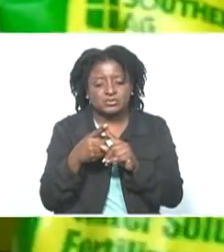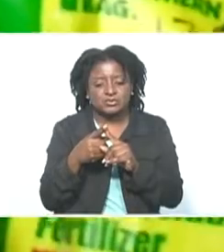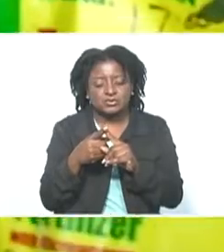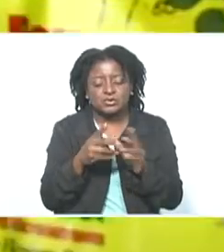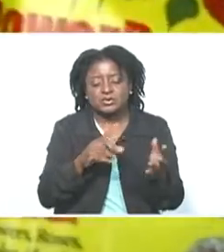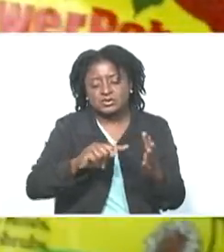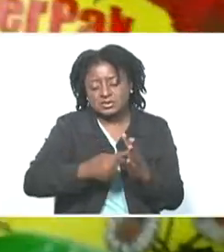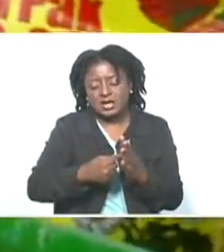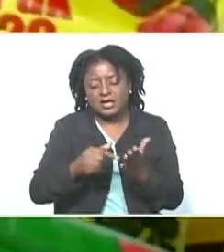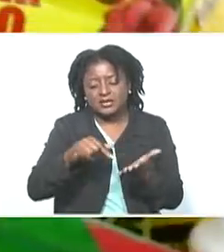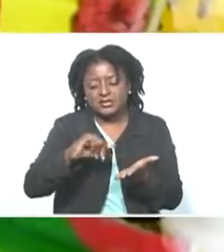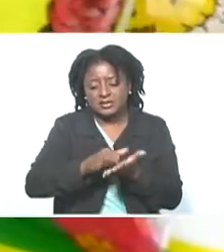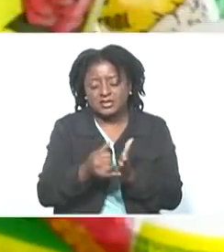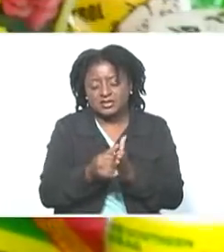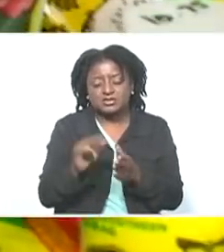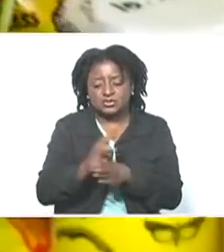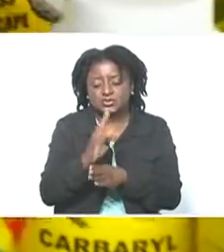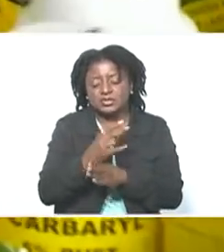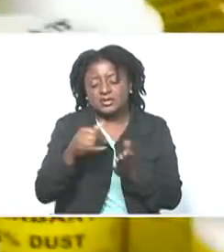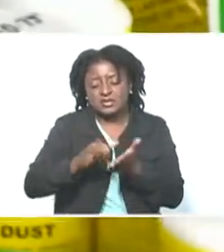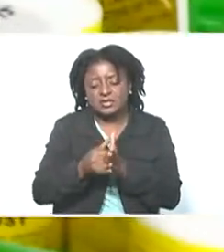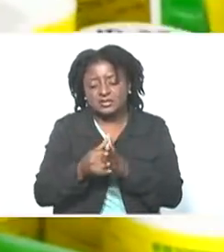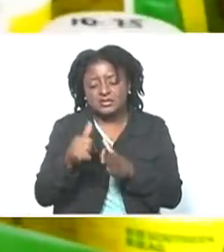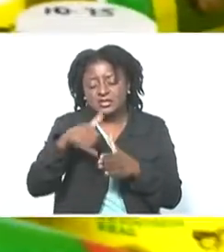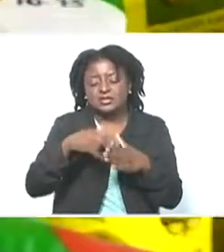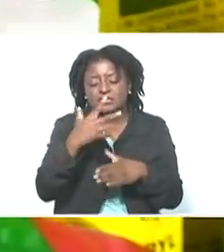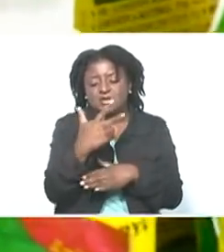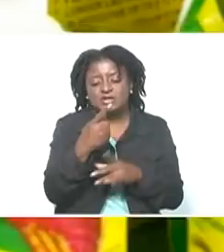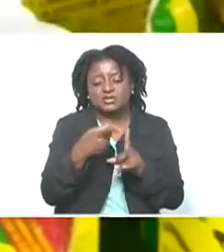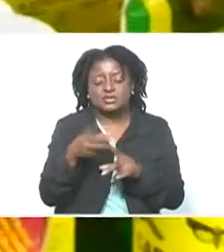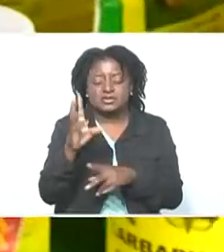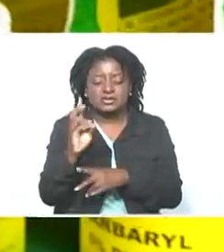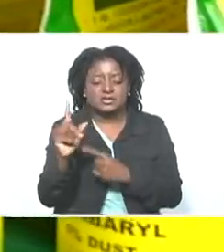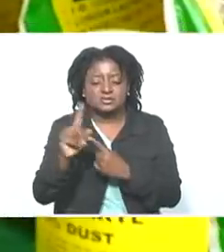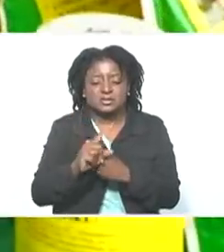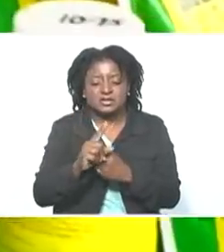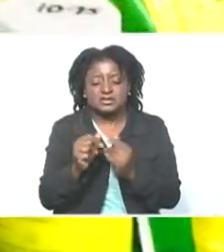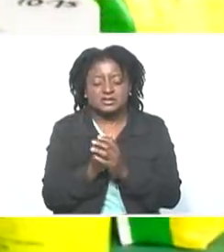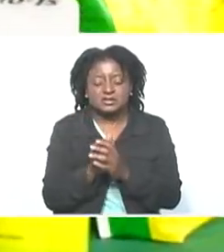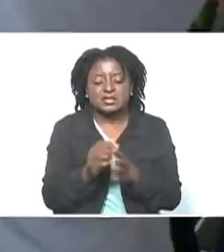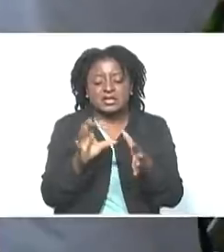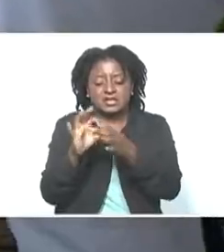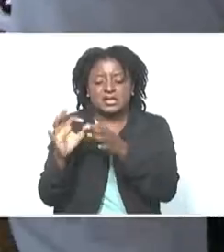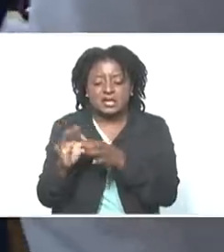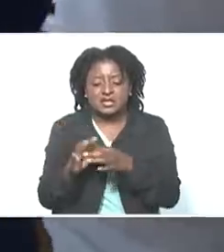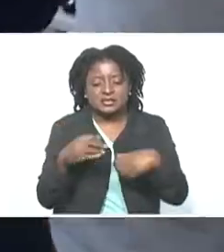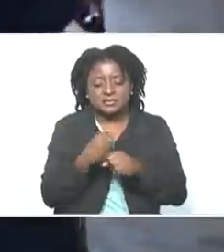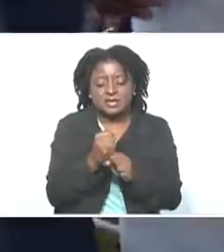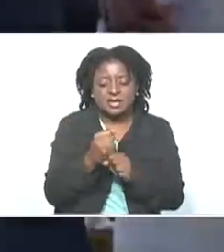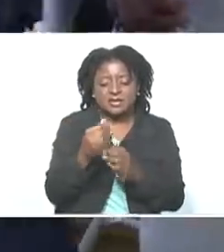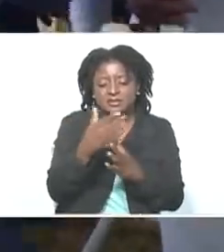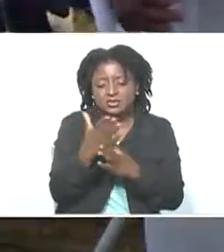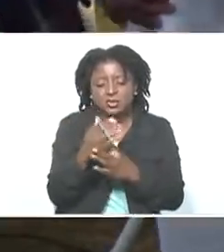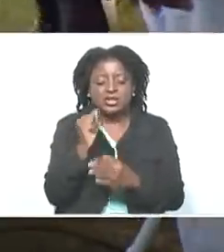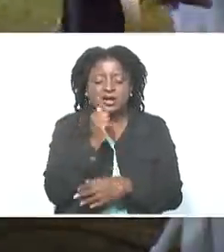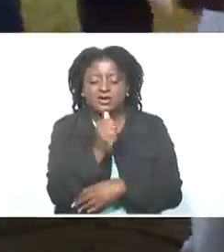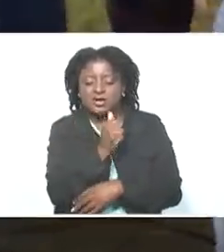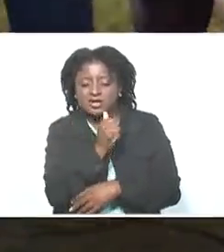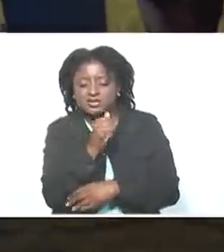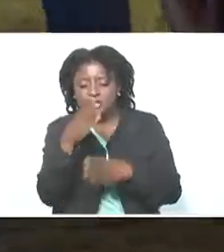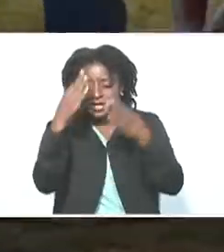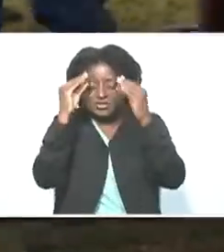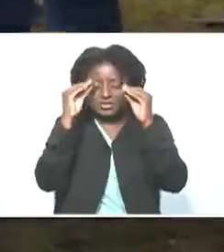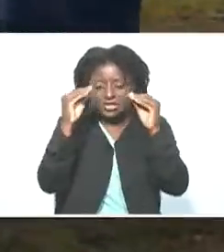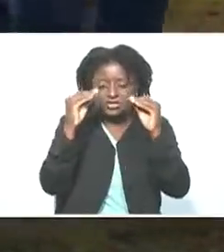months. Through this 3-day expo, essential linkages are made between various sectors: agriculture, education,